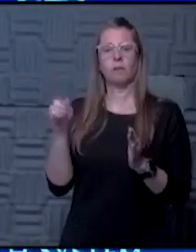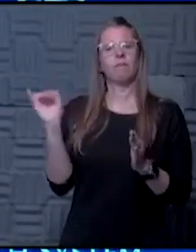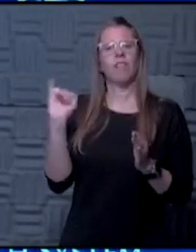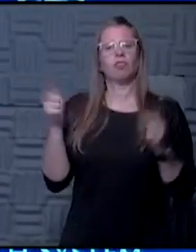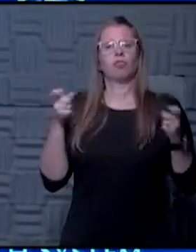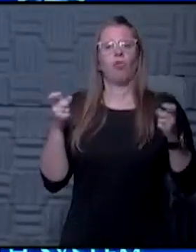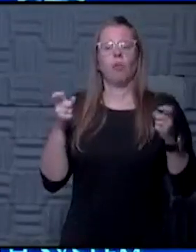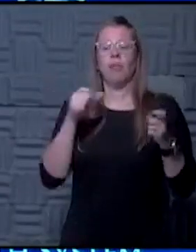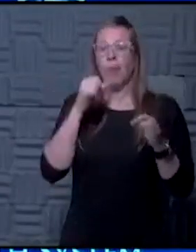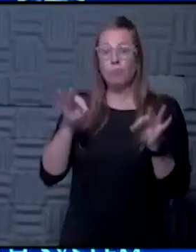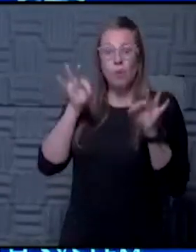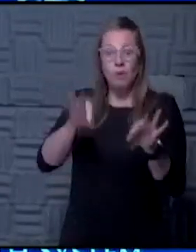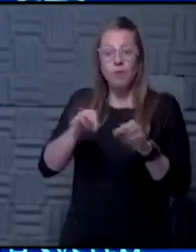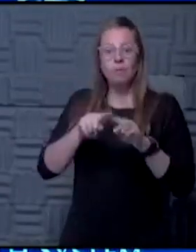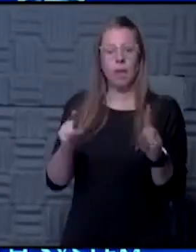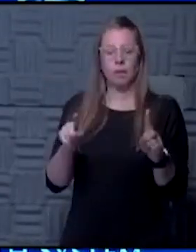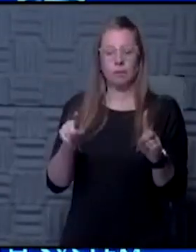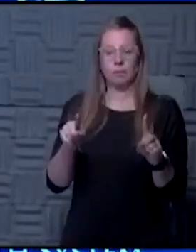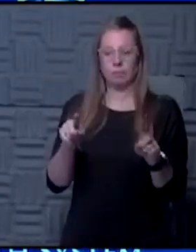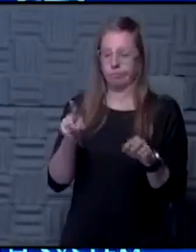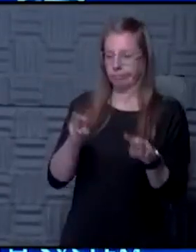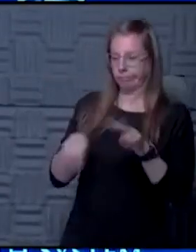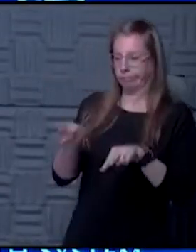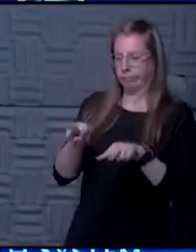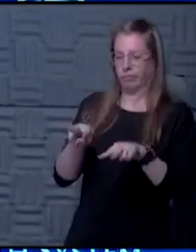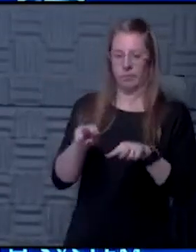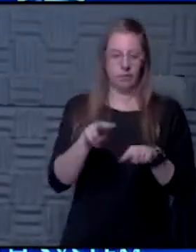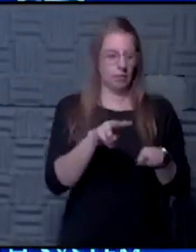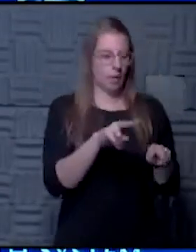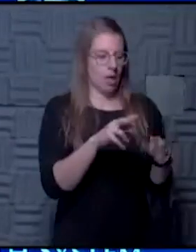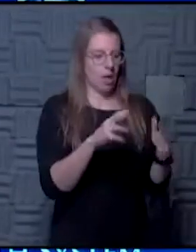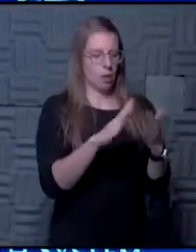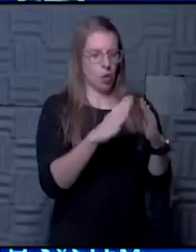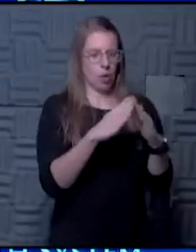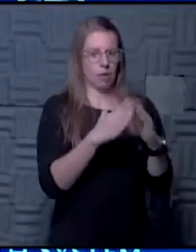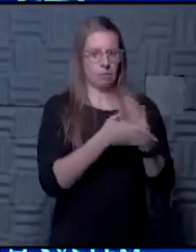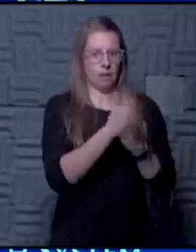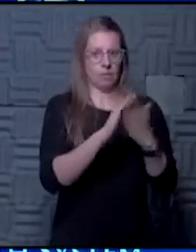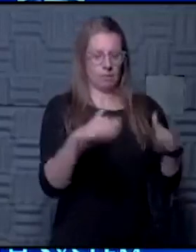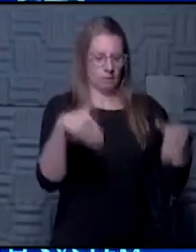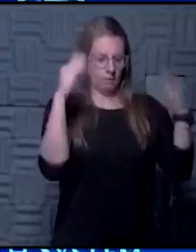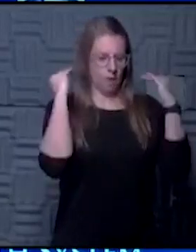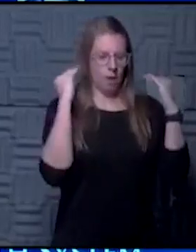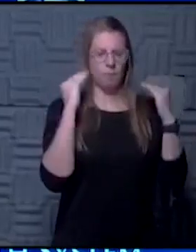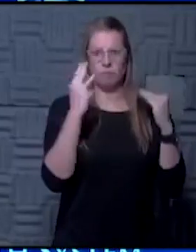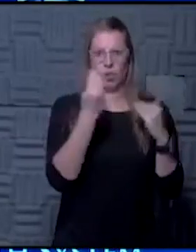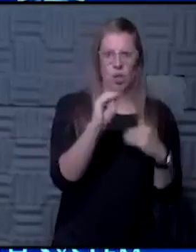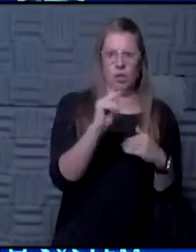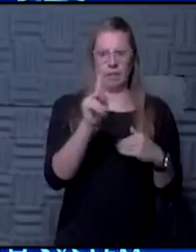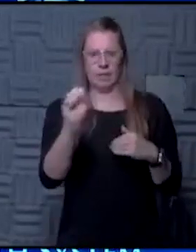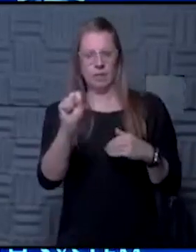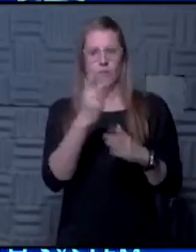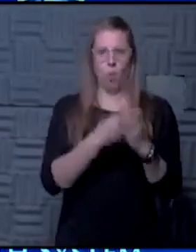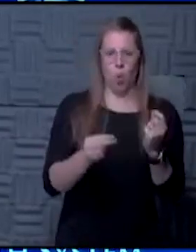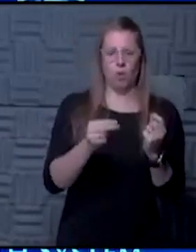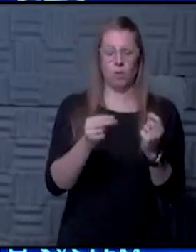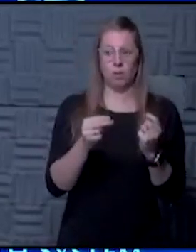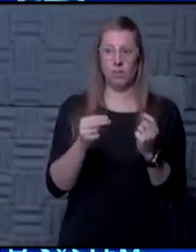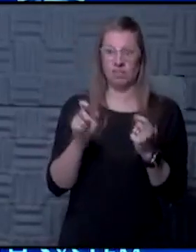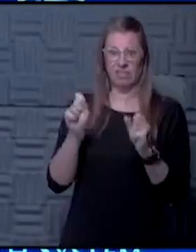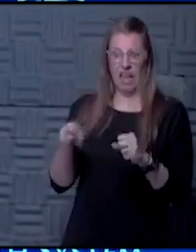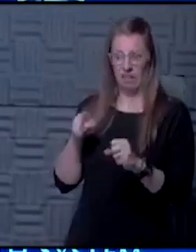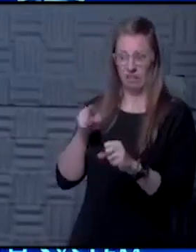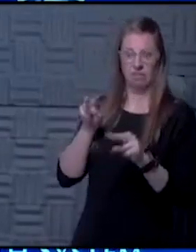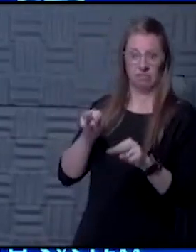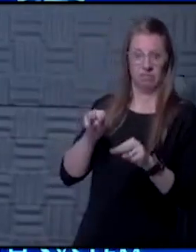perfect. But gosh, you look at that, and then you look at other communities where we're getting overwhelmed here in Missouri and Kansas, and you say, you can do it well.